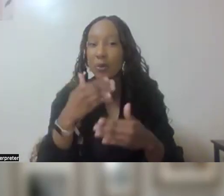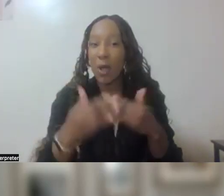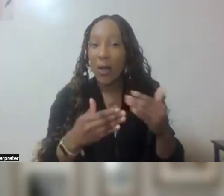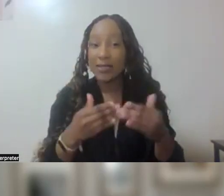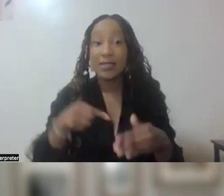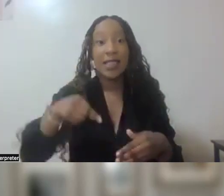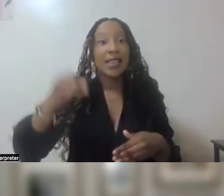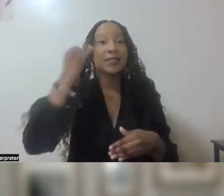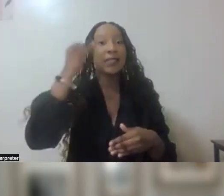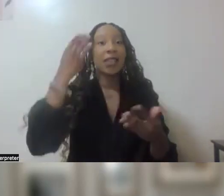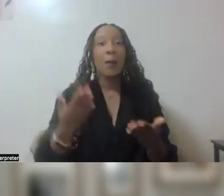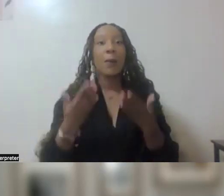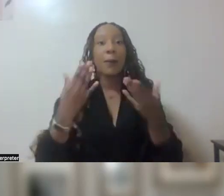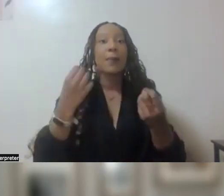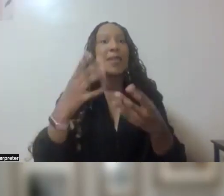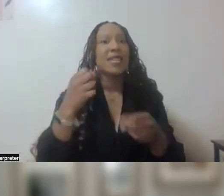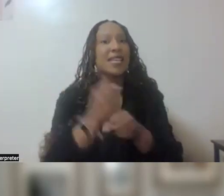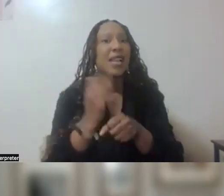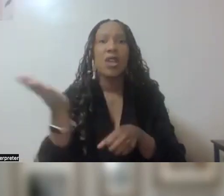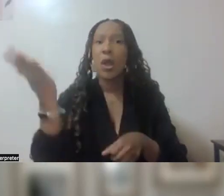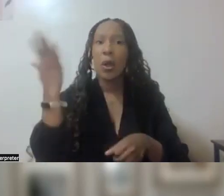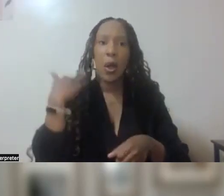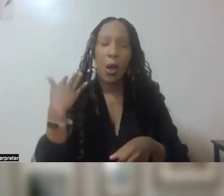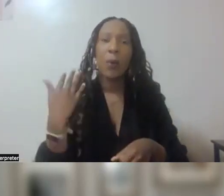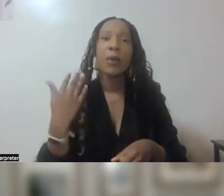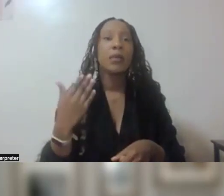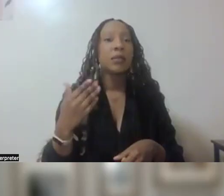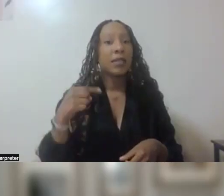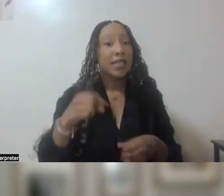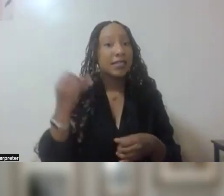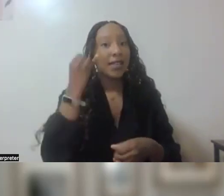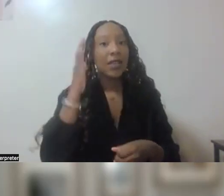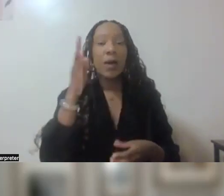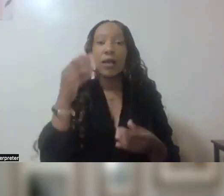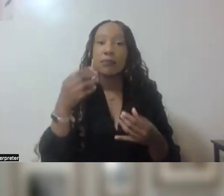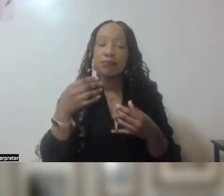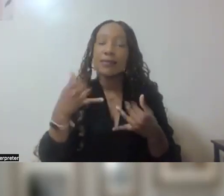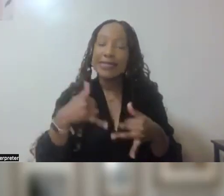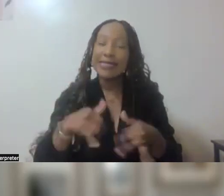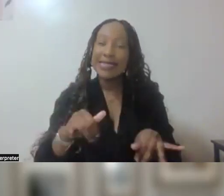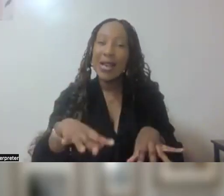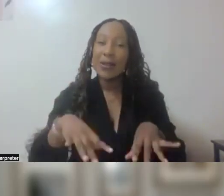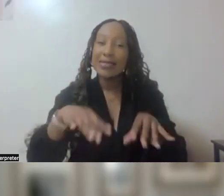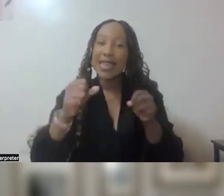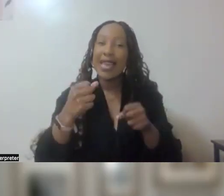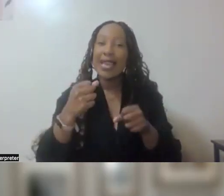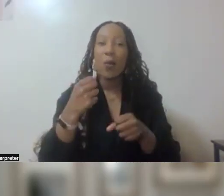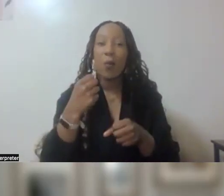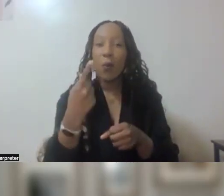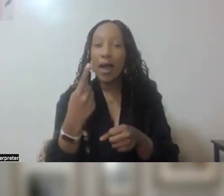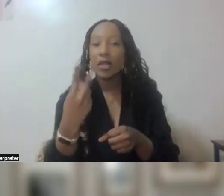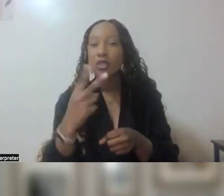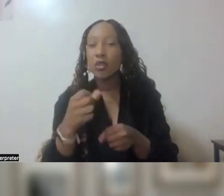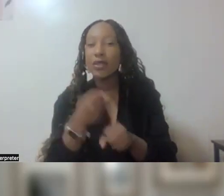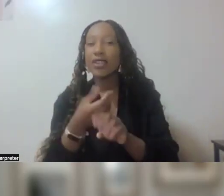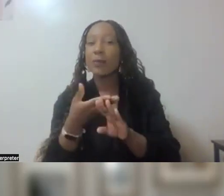was proposed several years ago, and it will still be a year or two more before it actually opens up. So I